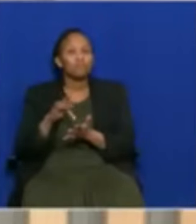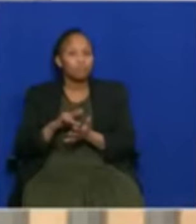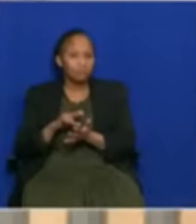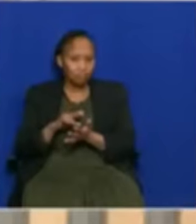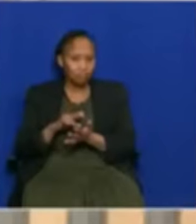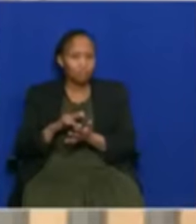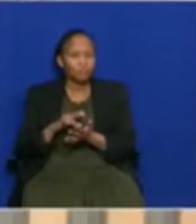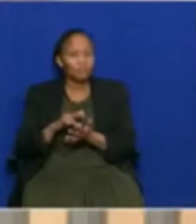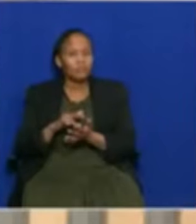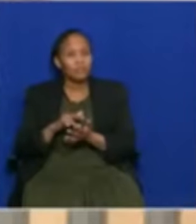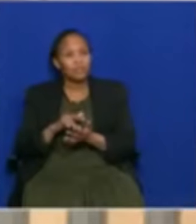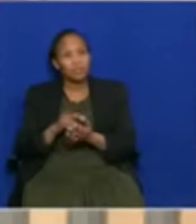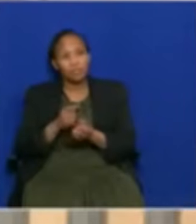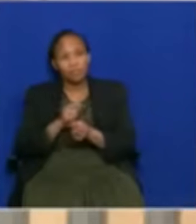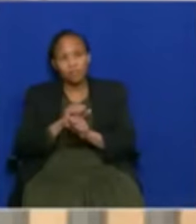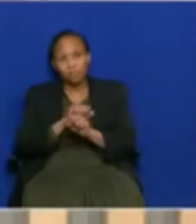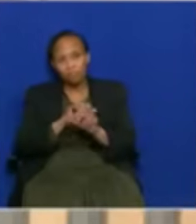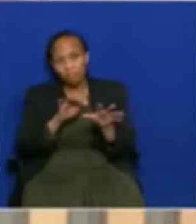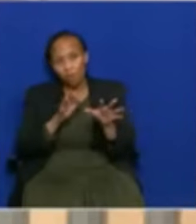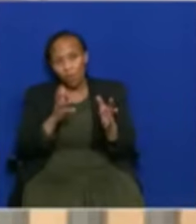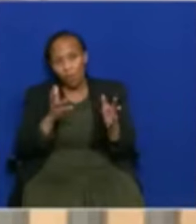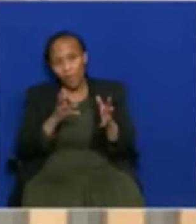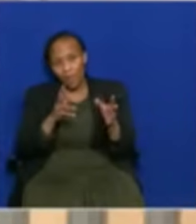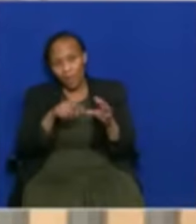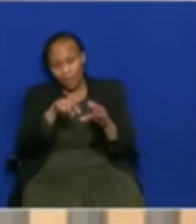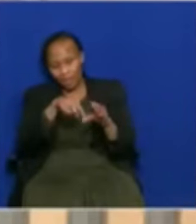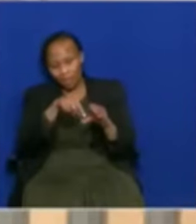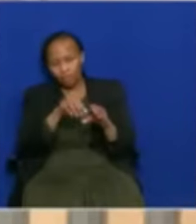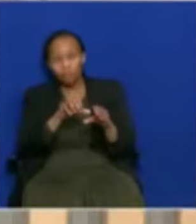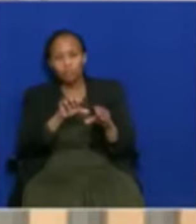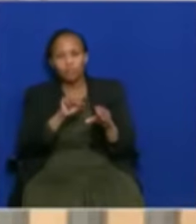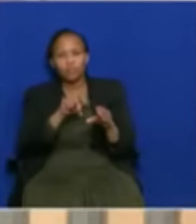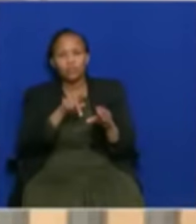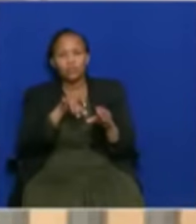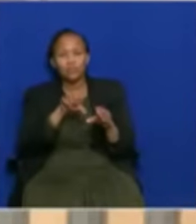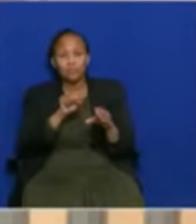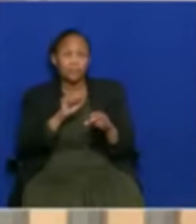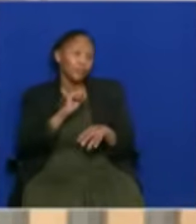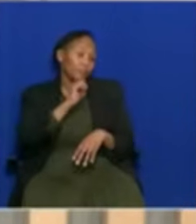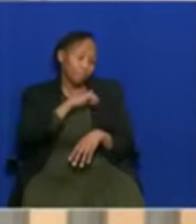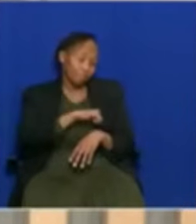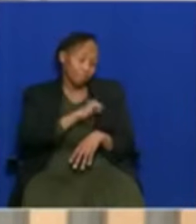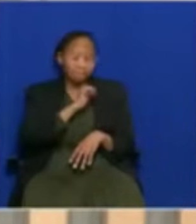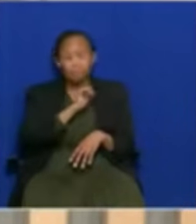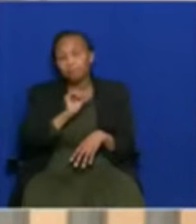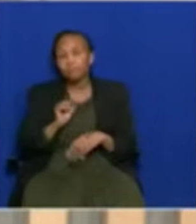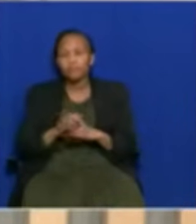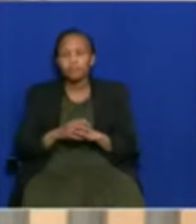You agree? Yes, 174, yes. Yes, then it's got a copy of the